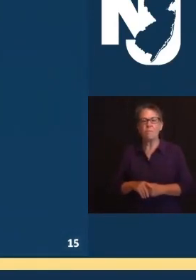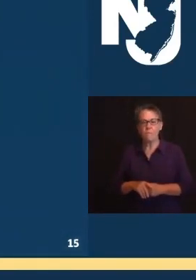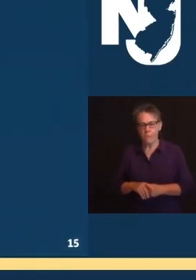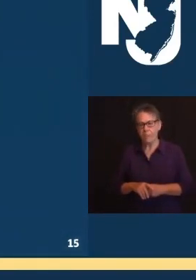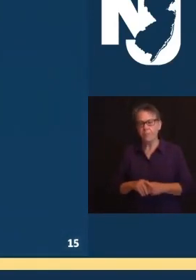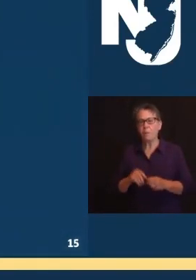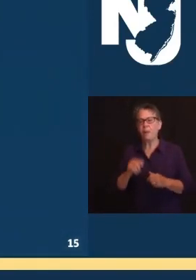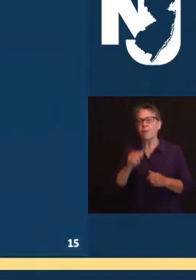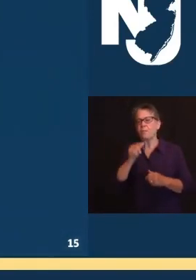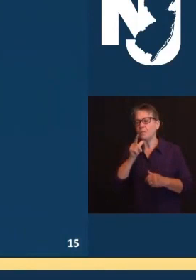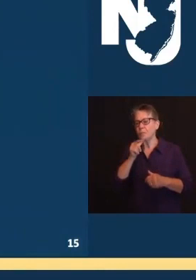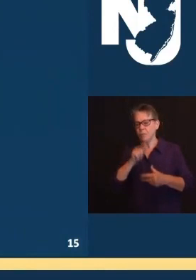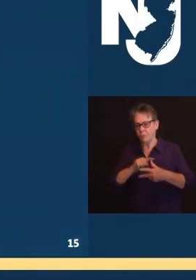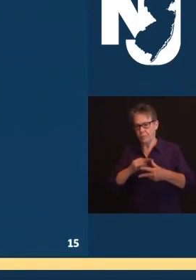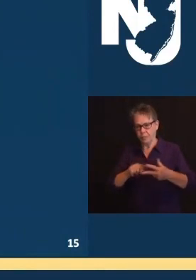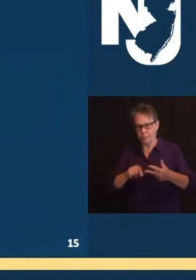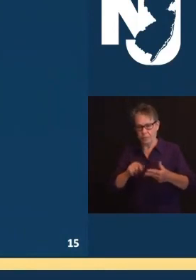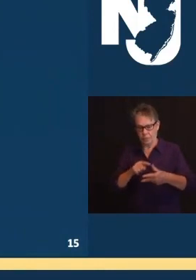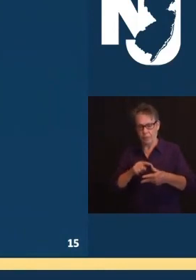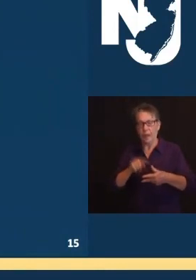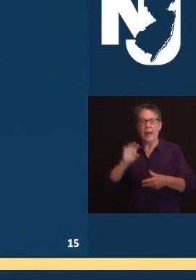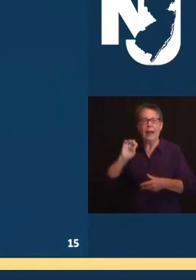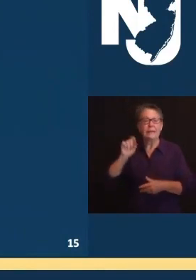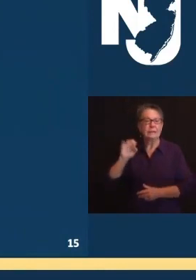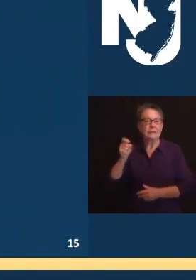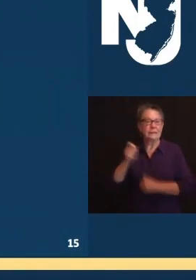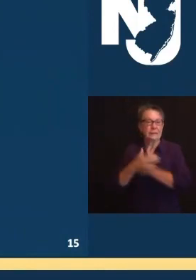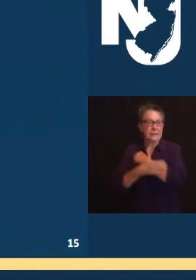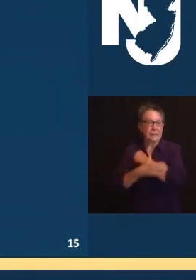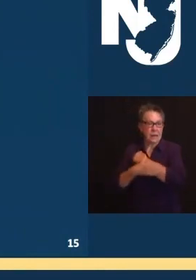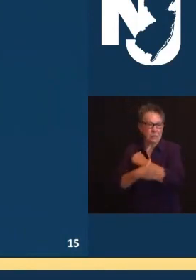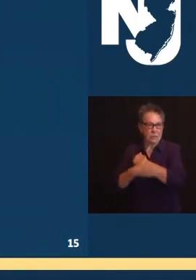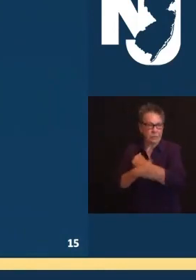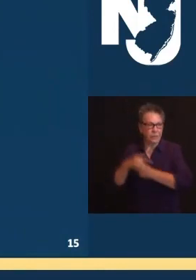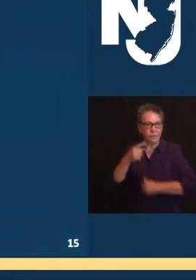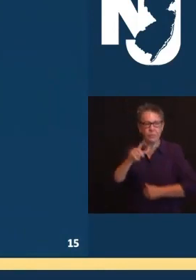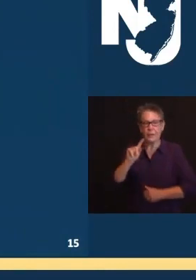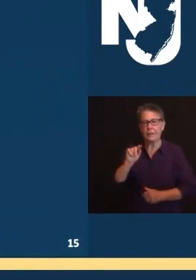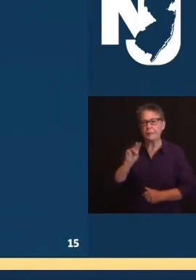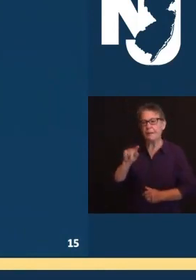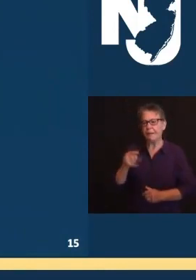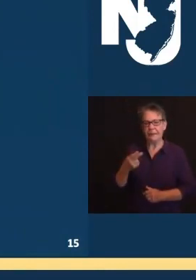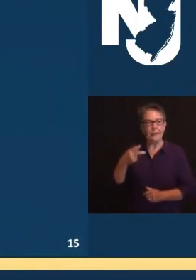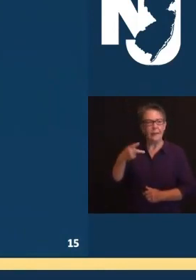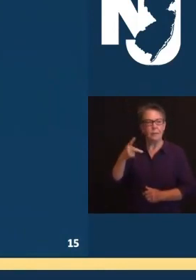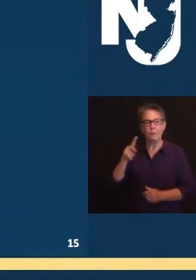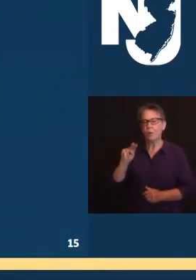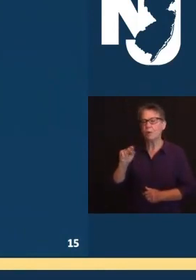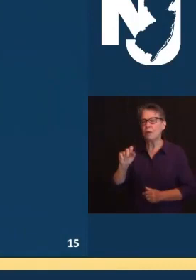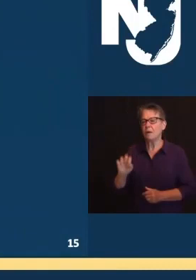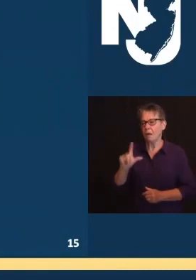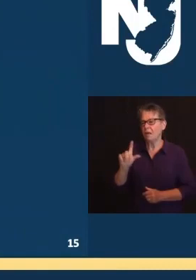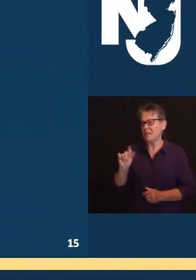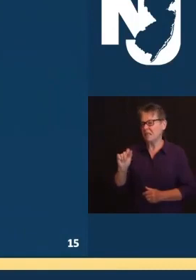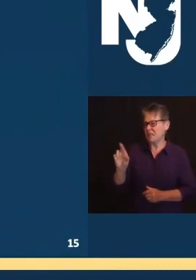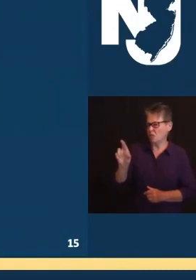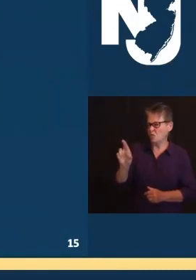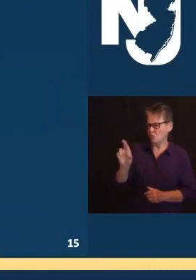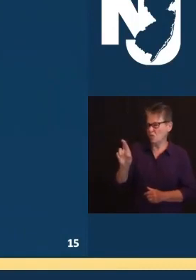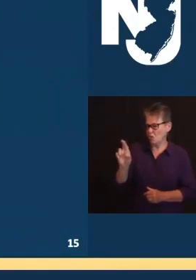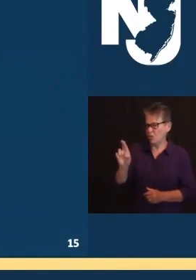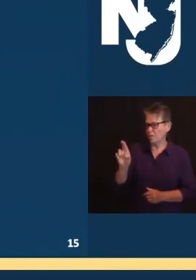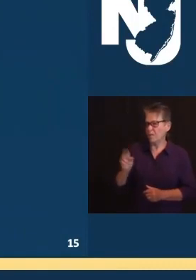to remember Timothy Lloyd Purnell, Sr. He was born in Virginia, but spent the past 59 years as part of our